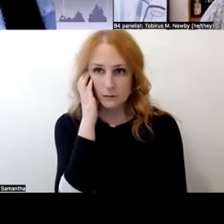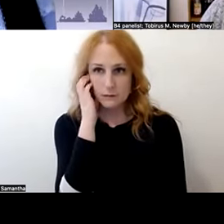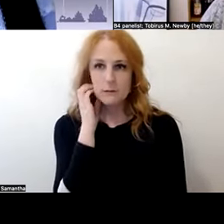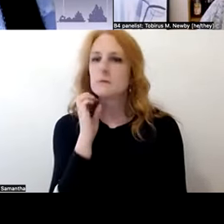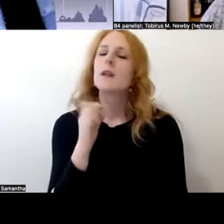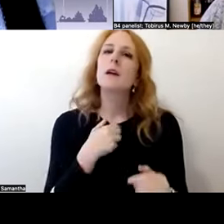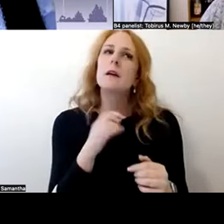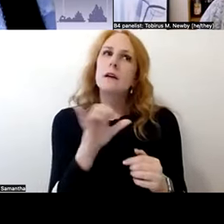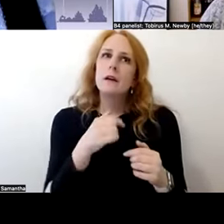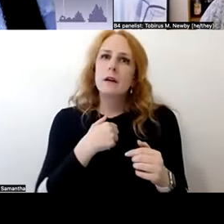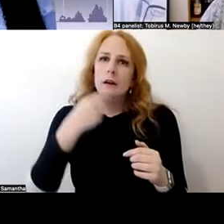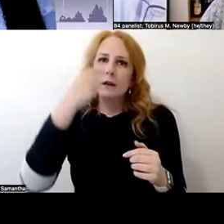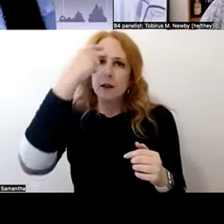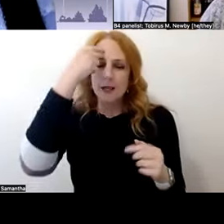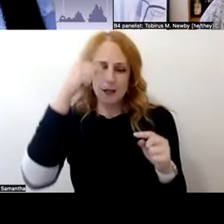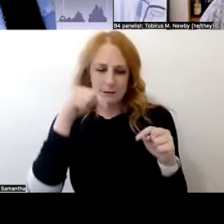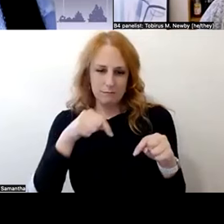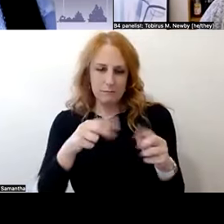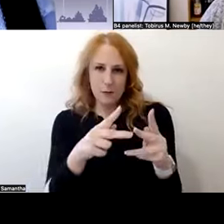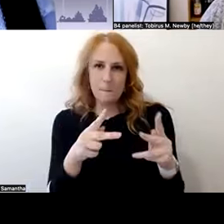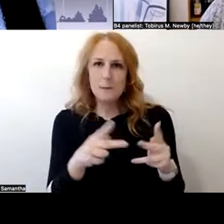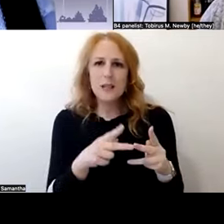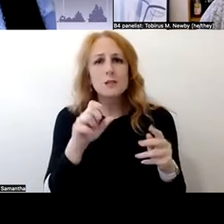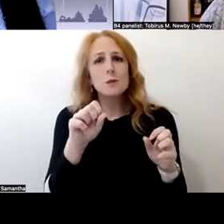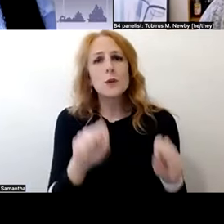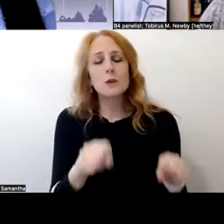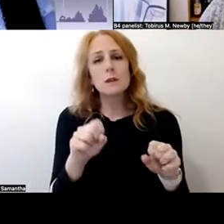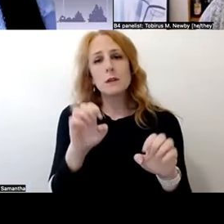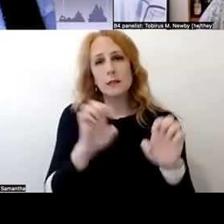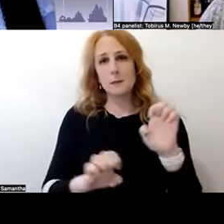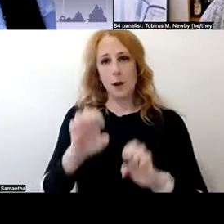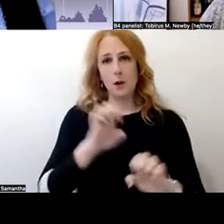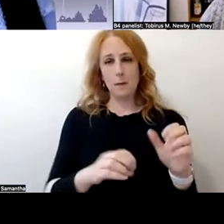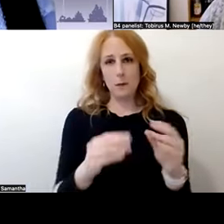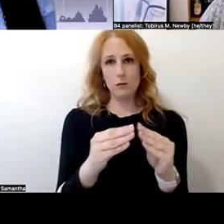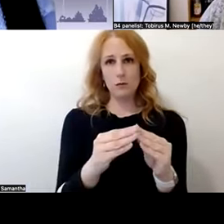I also think that this is a place where we can experiment if folks are willing to try.